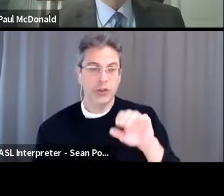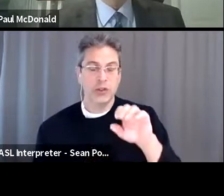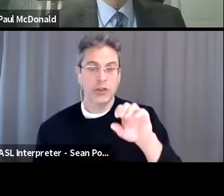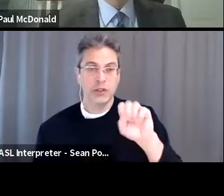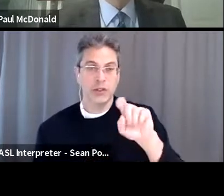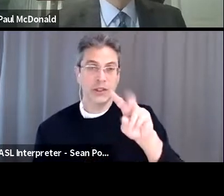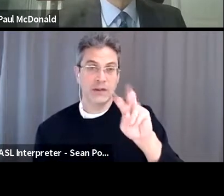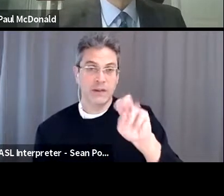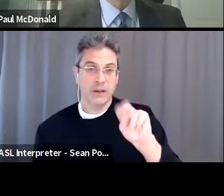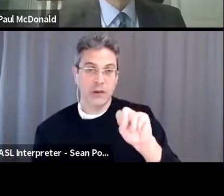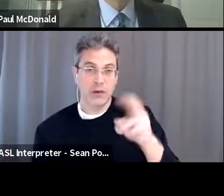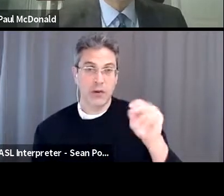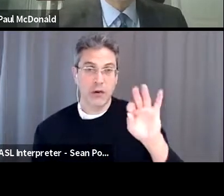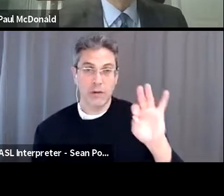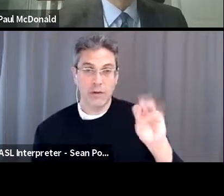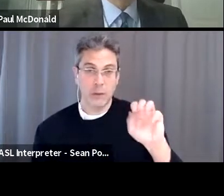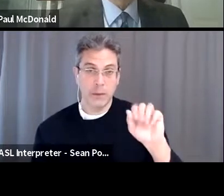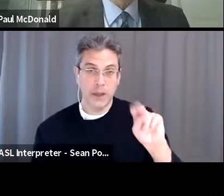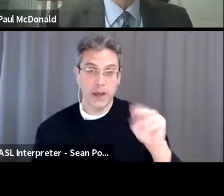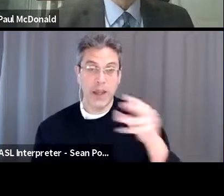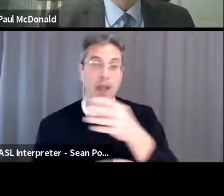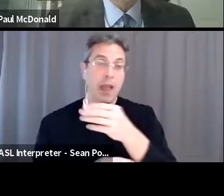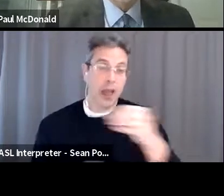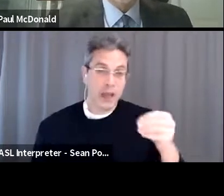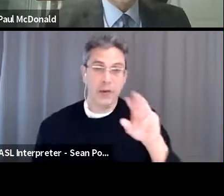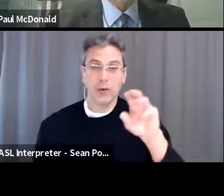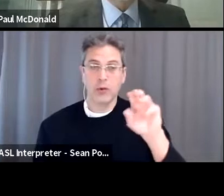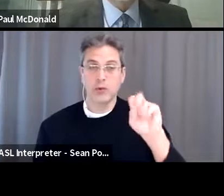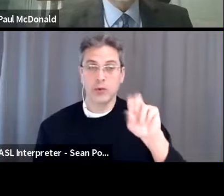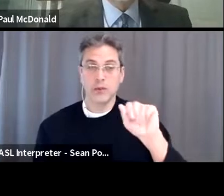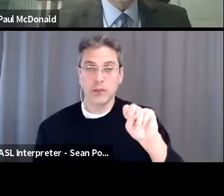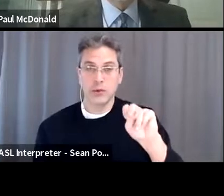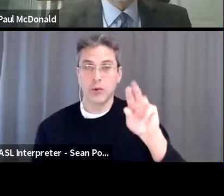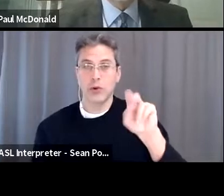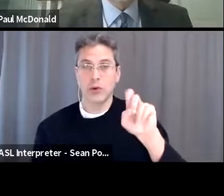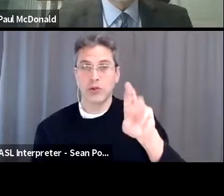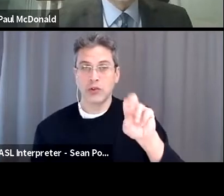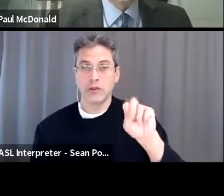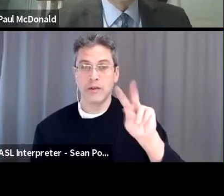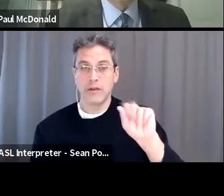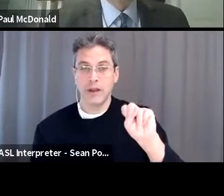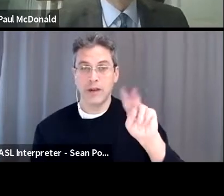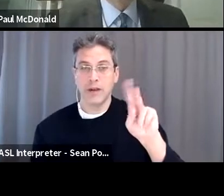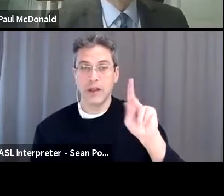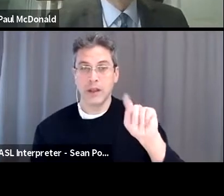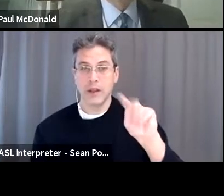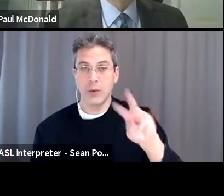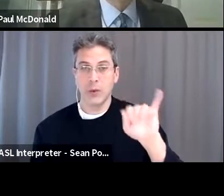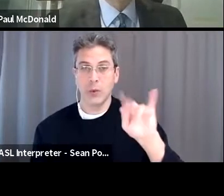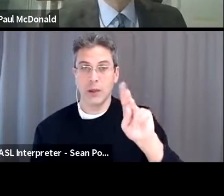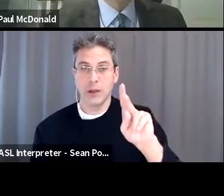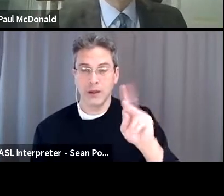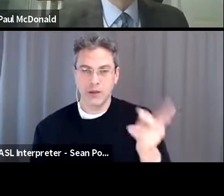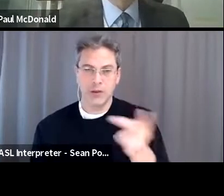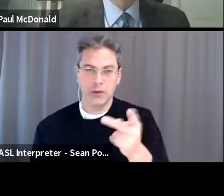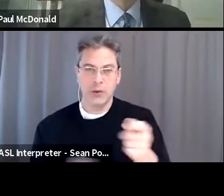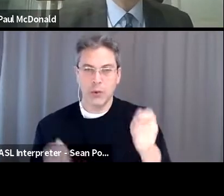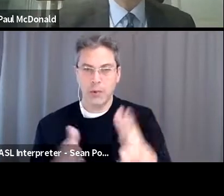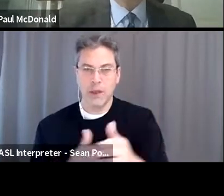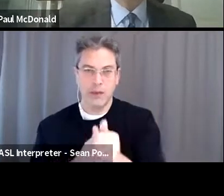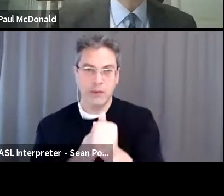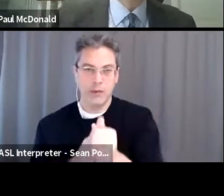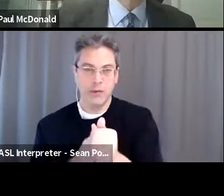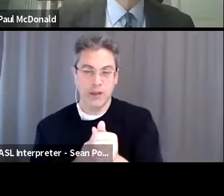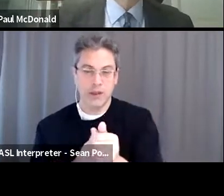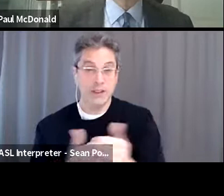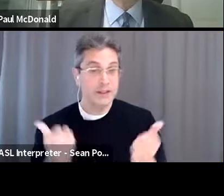Katwijk provide as the Center's director and managing director, respectively. Stephen and Susan, it is